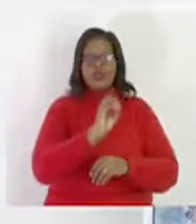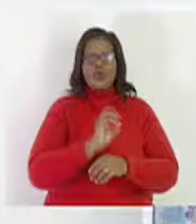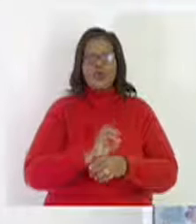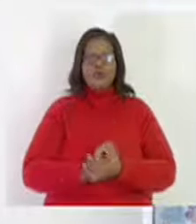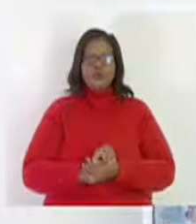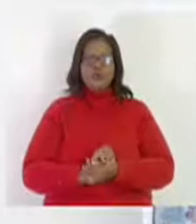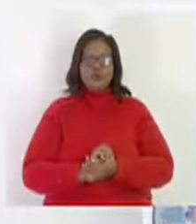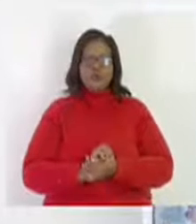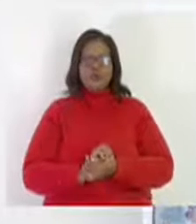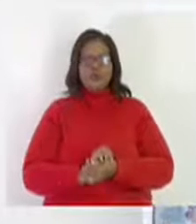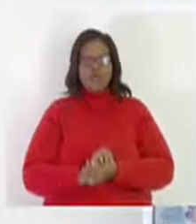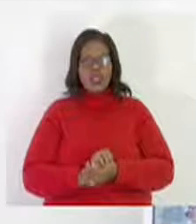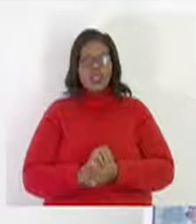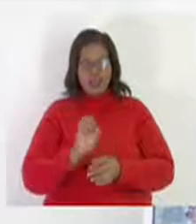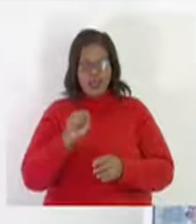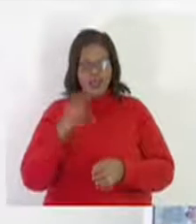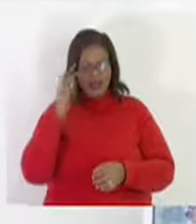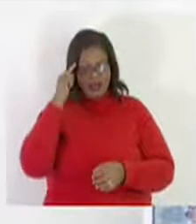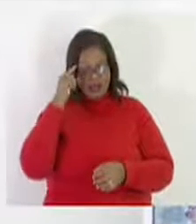Let's imagine there is 0.